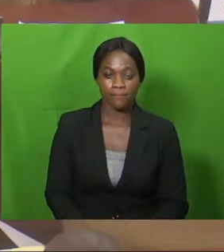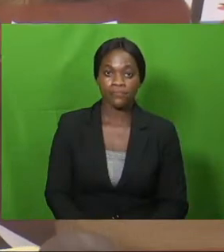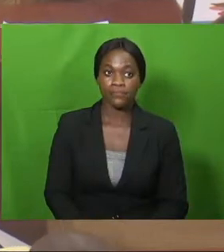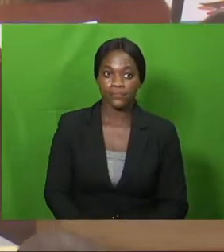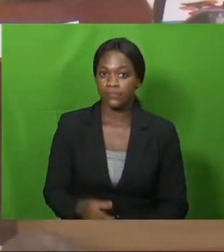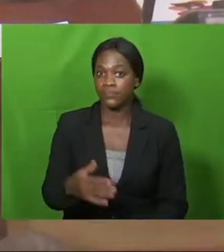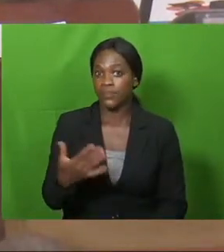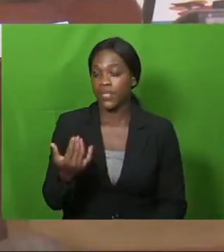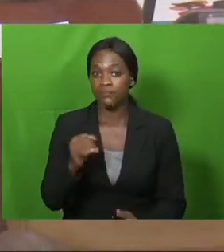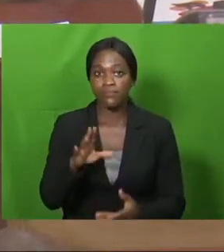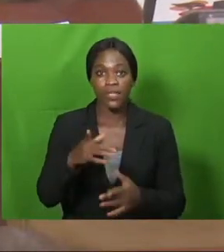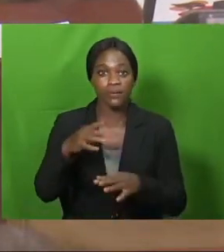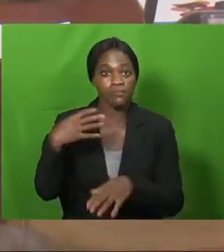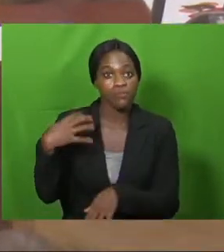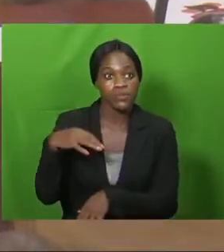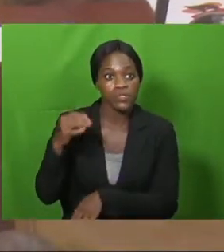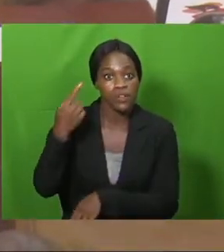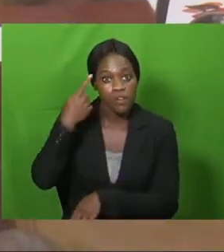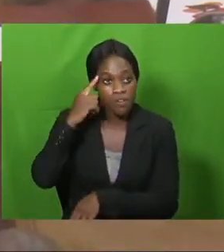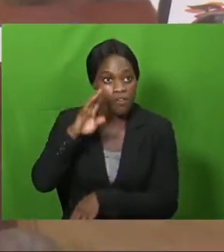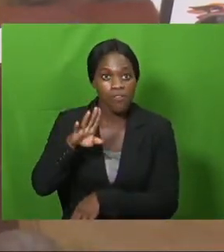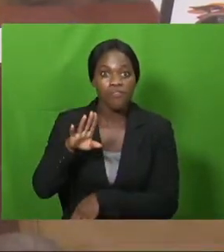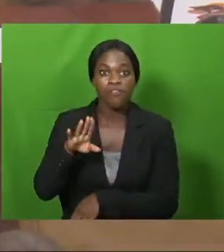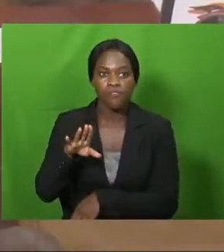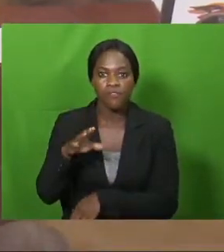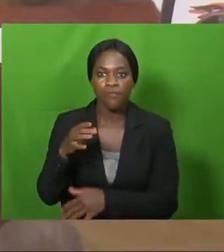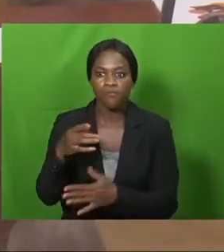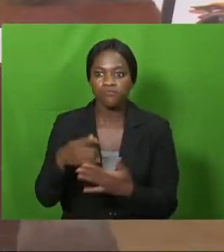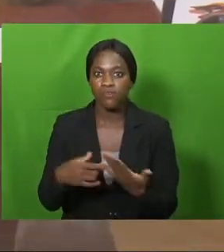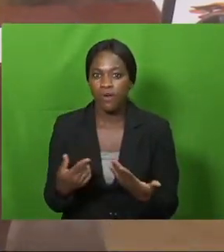the position for Ms. Catherine Nakbima